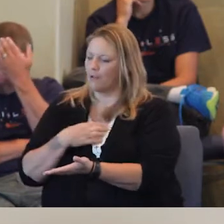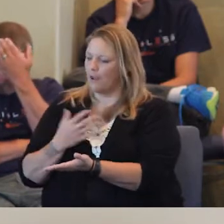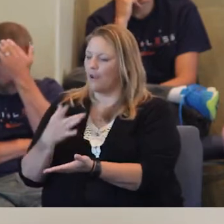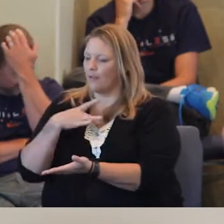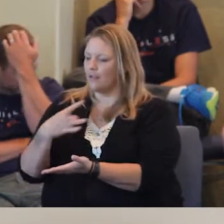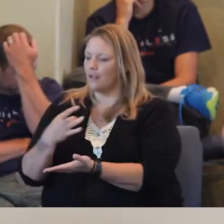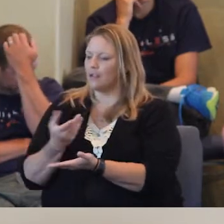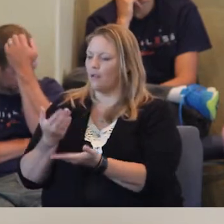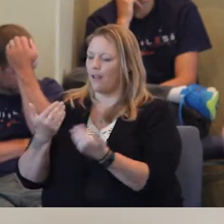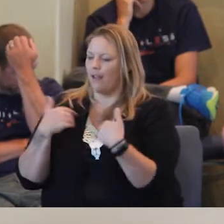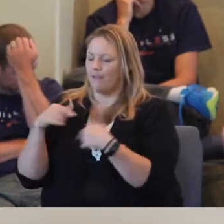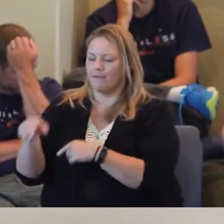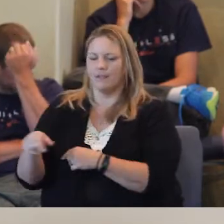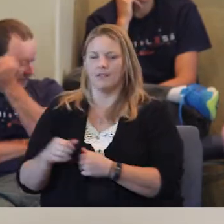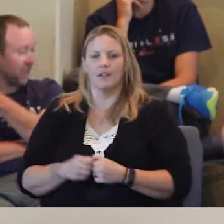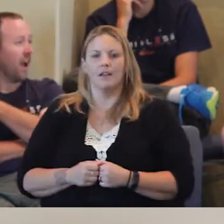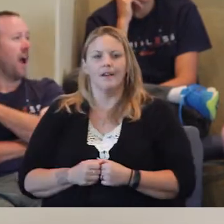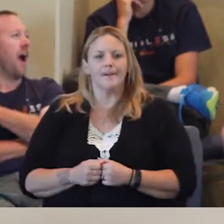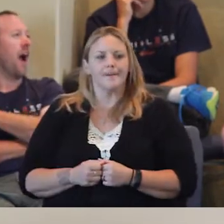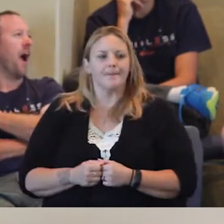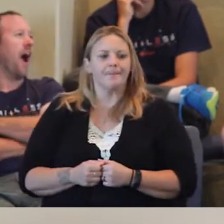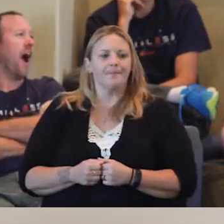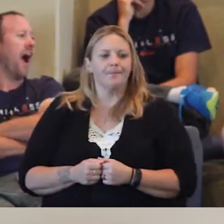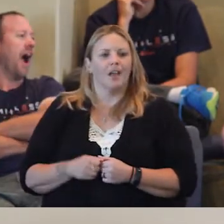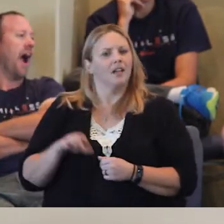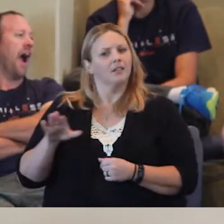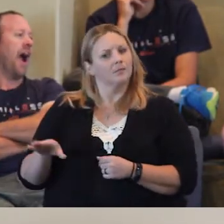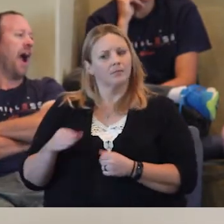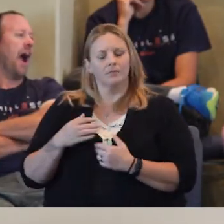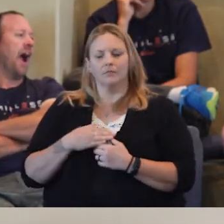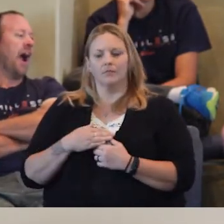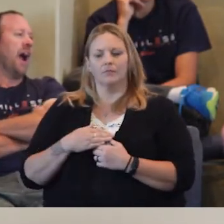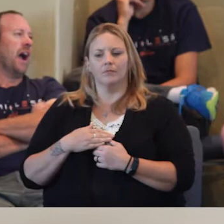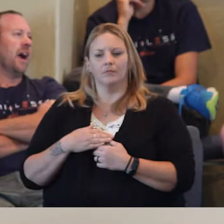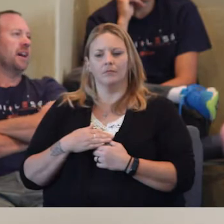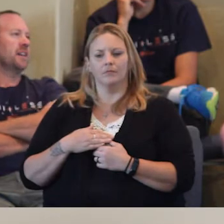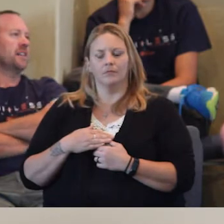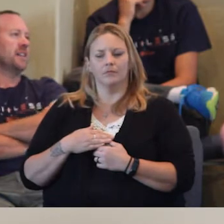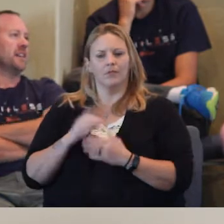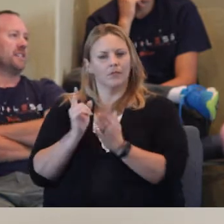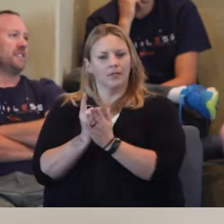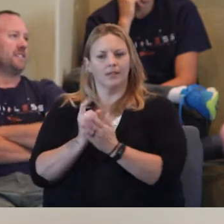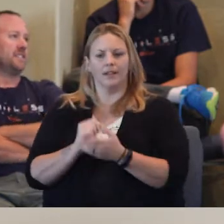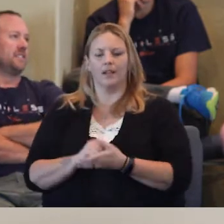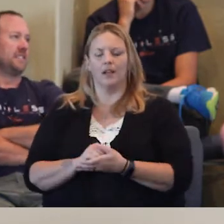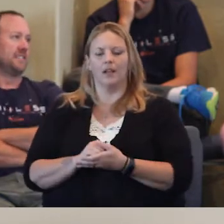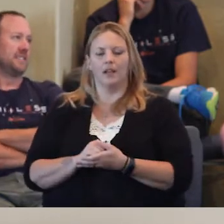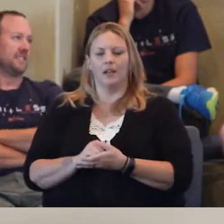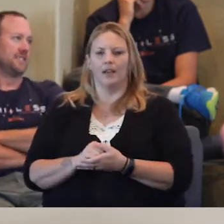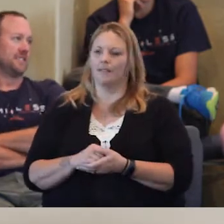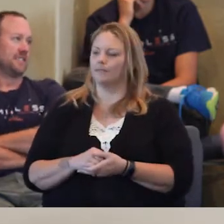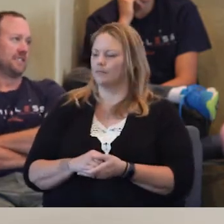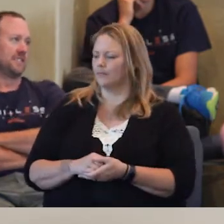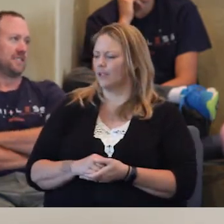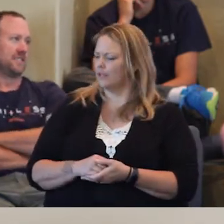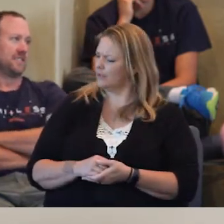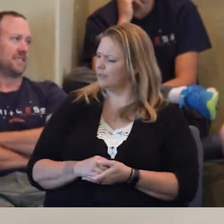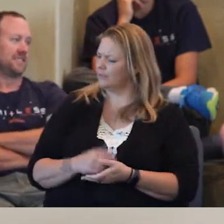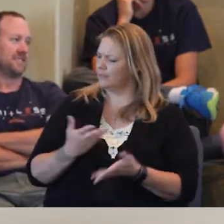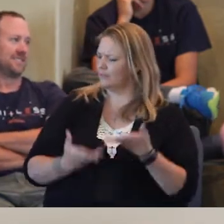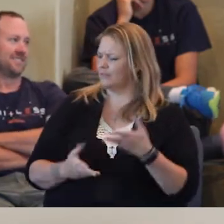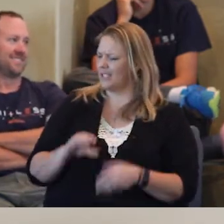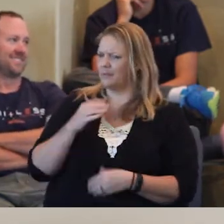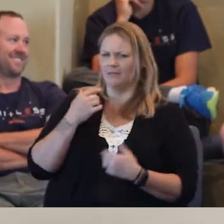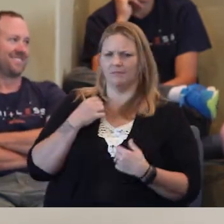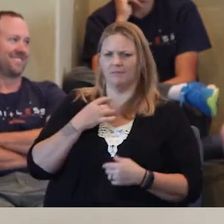like you to have this. And he was very taken back for a second. And I thought, well,